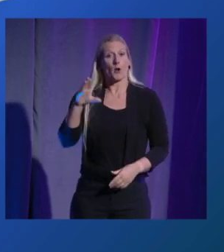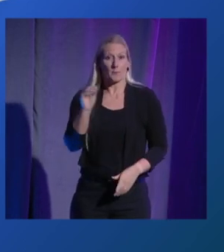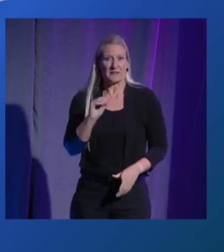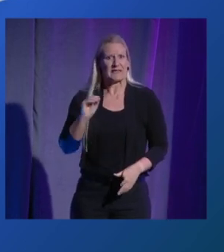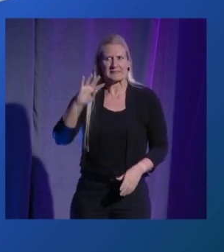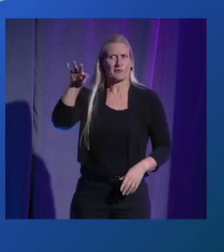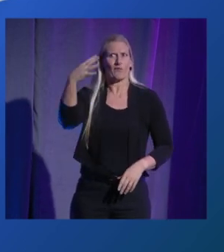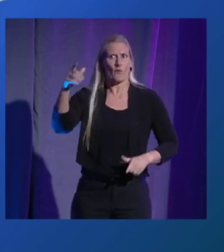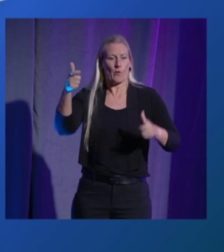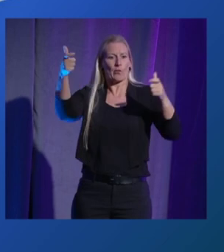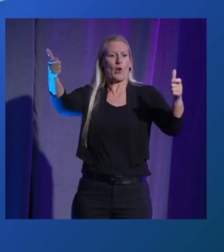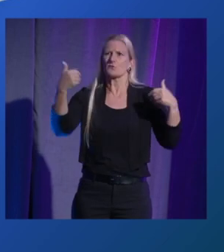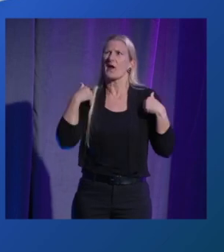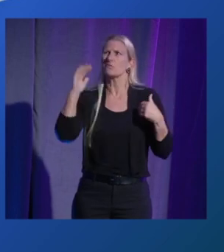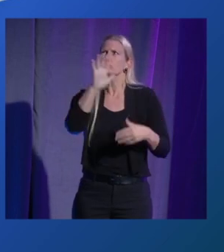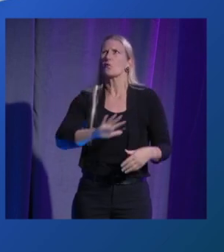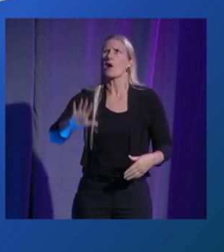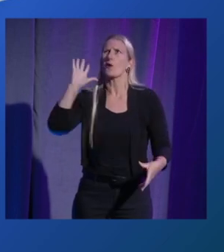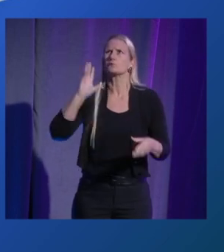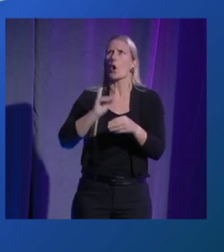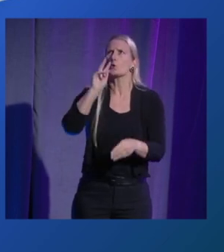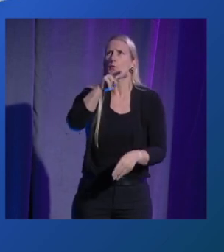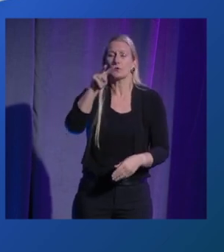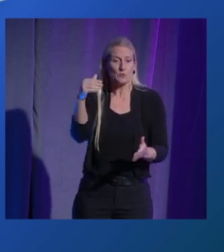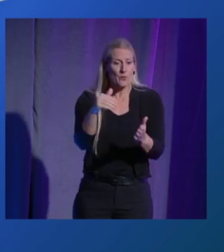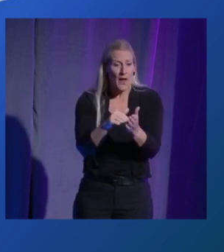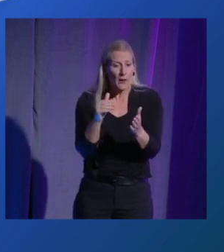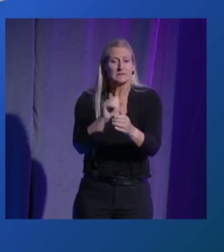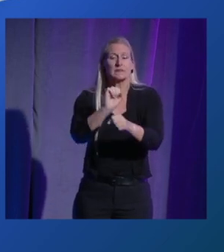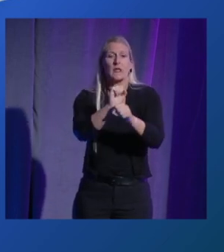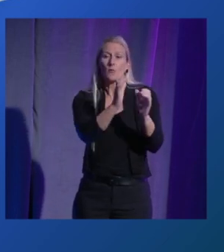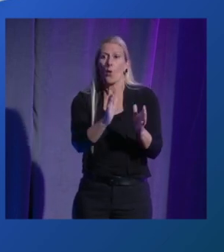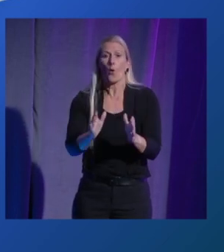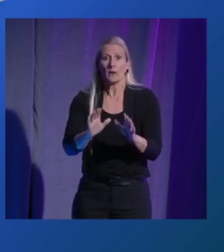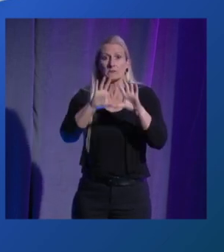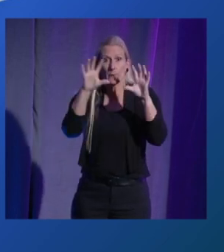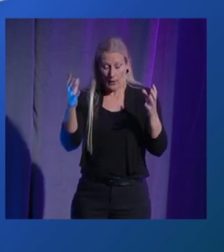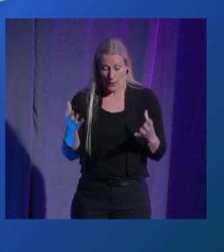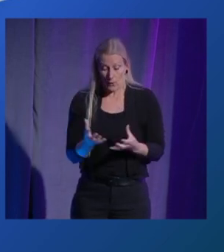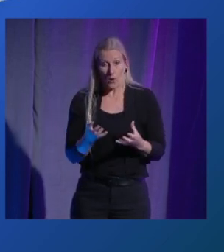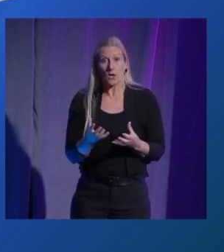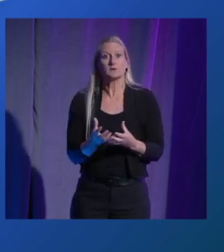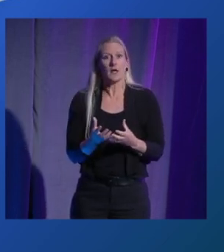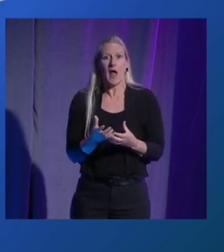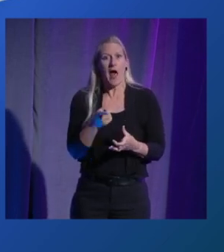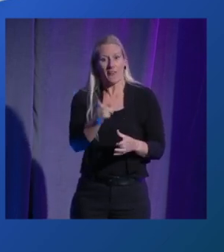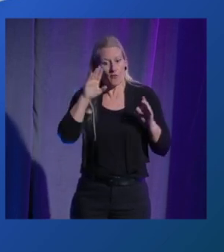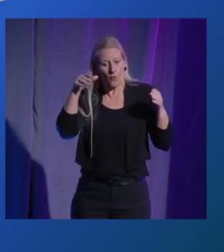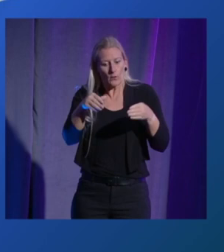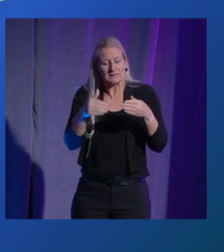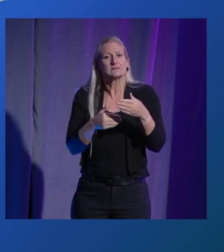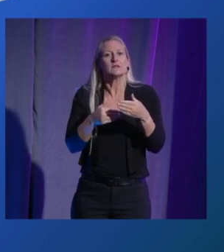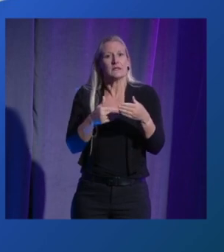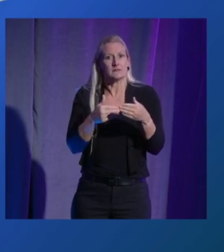world we have about 22,000 employees worldwide we only are focused on making the next generation of chips but what I just told you is true